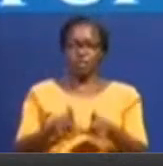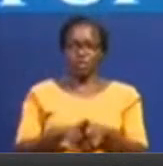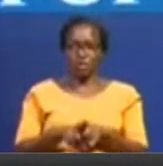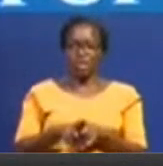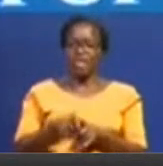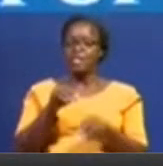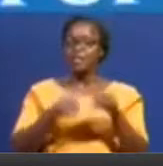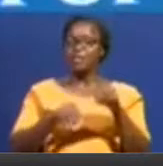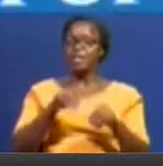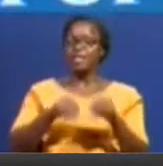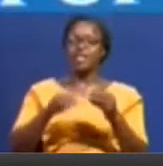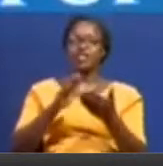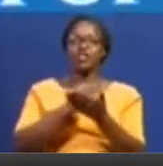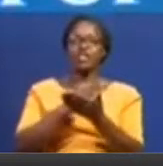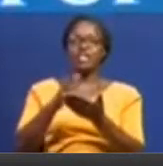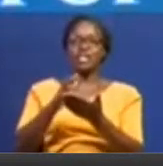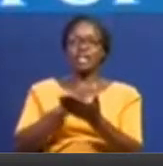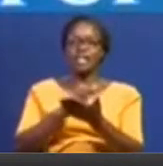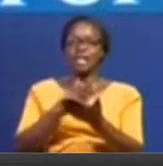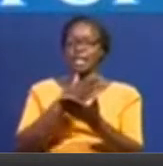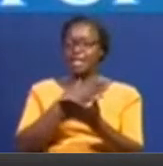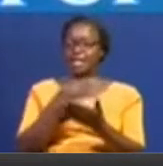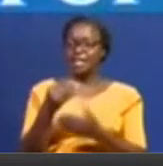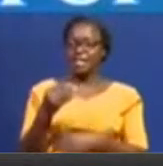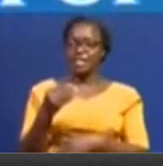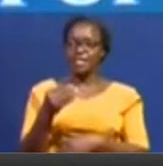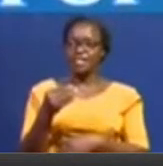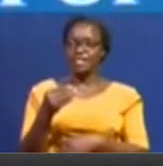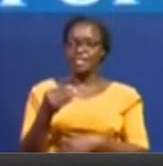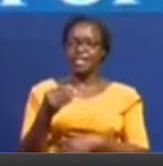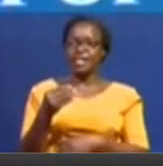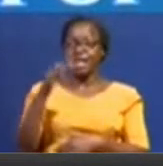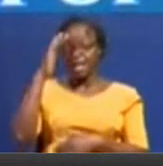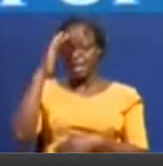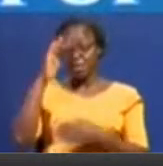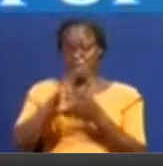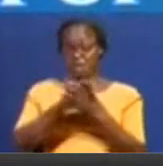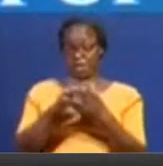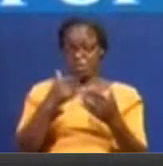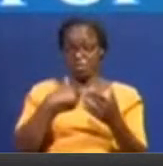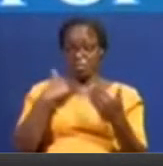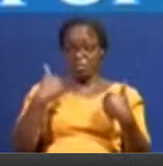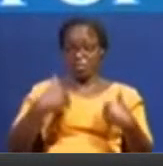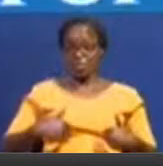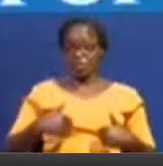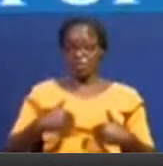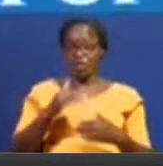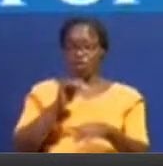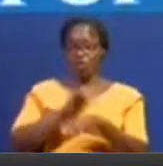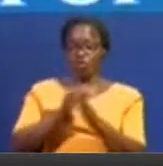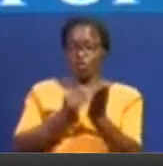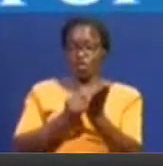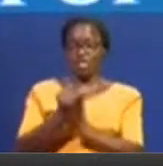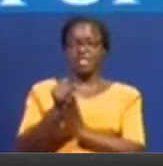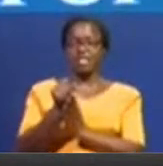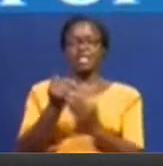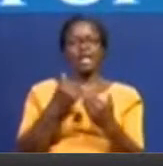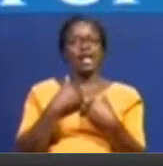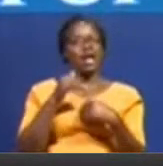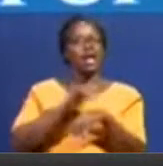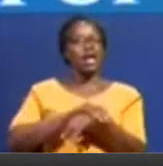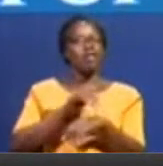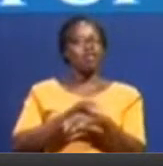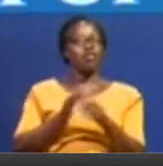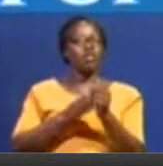the electoral sector. And I believe I'm a person of very good integrity. I have very